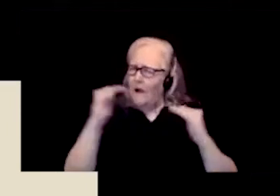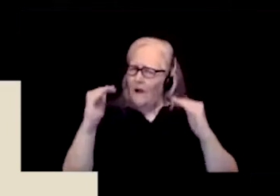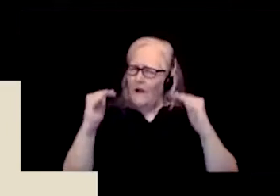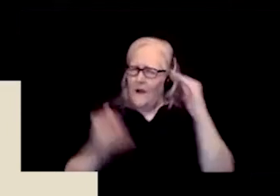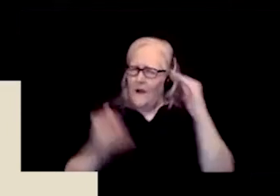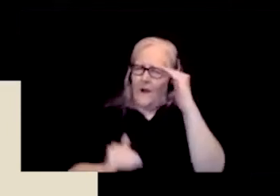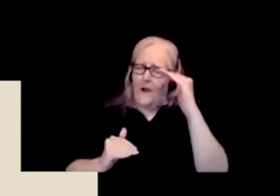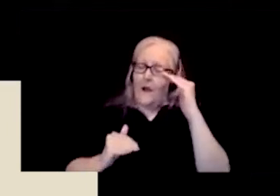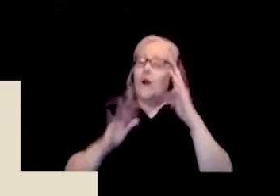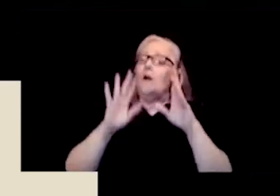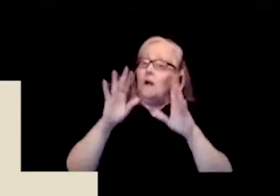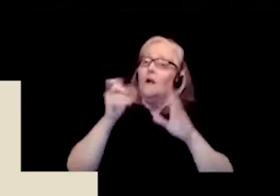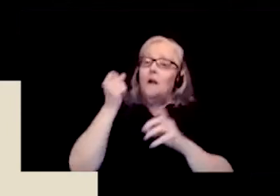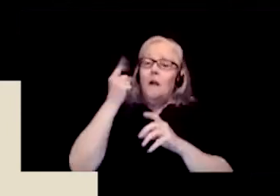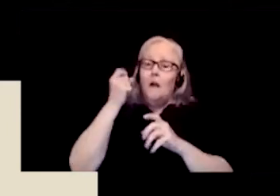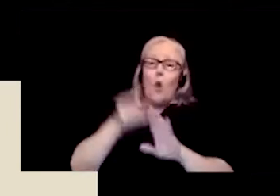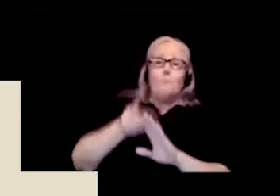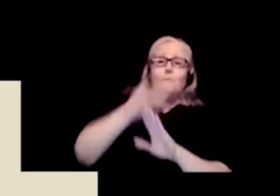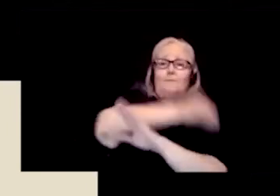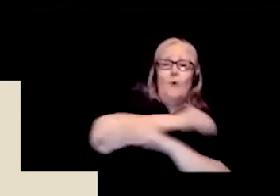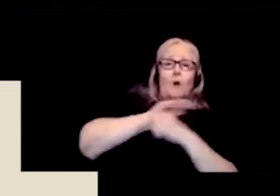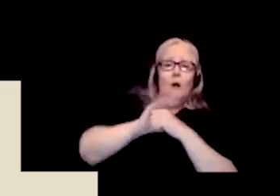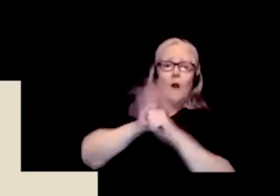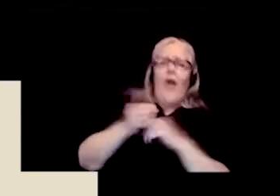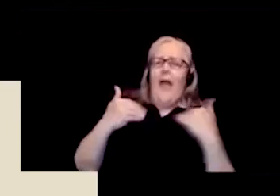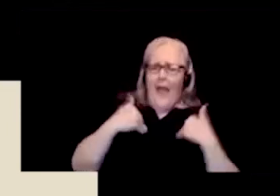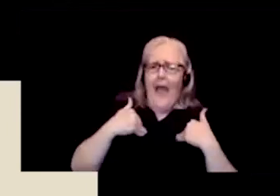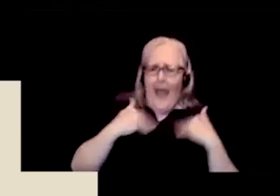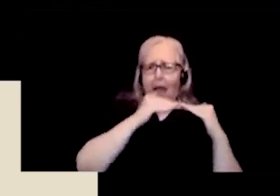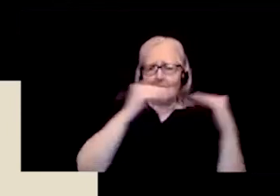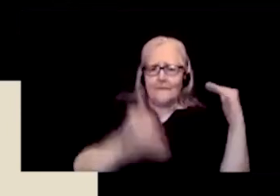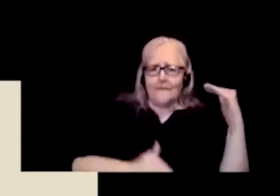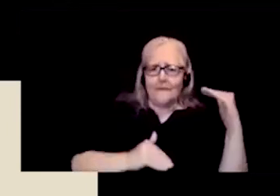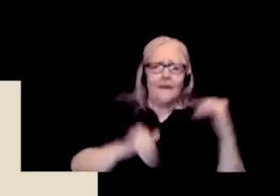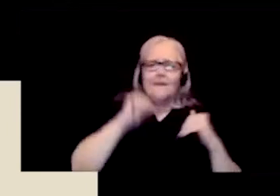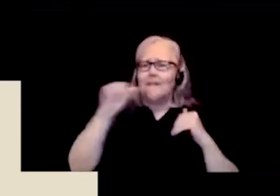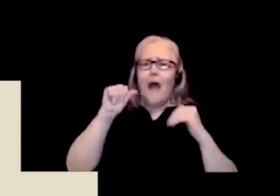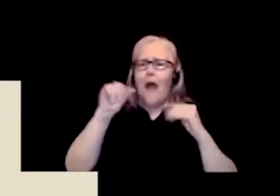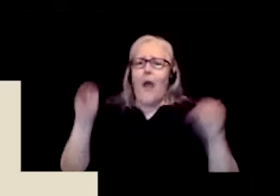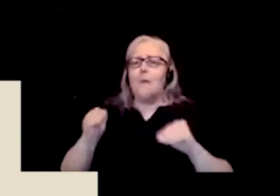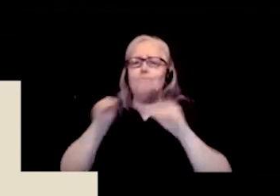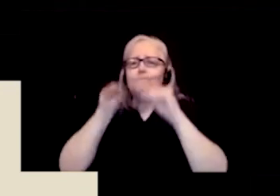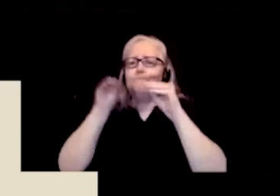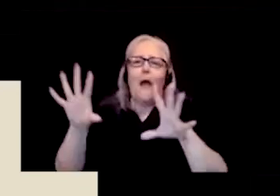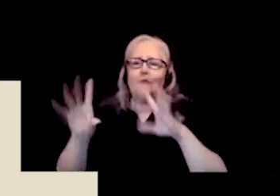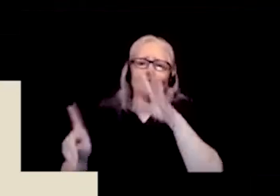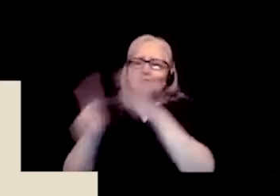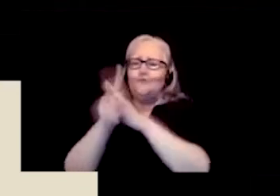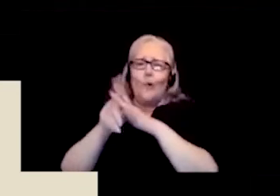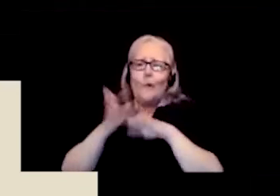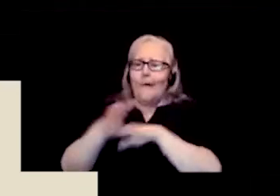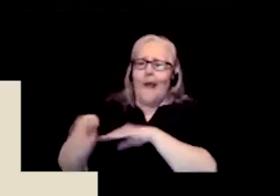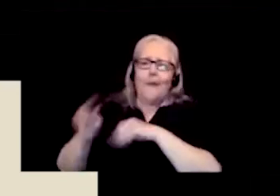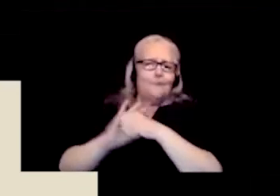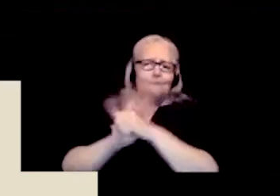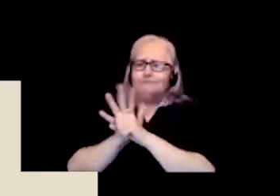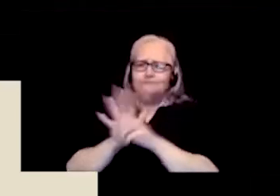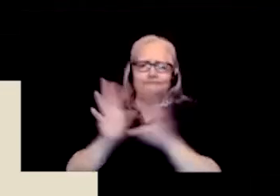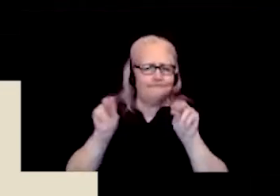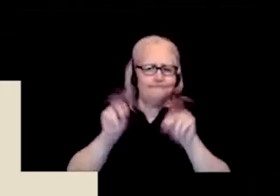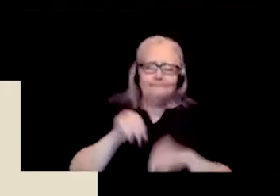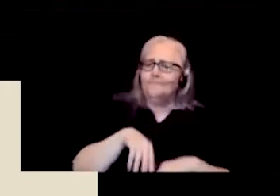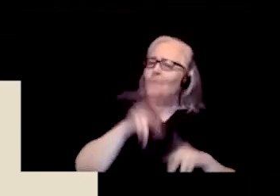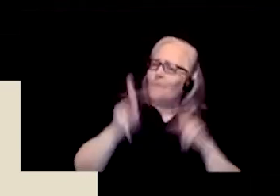COVID-19 didn't suddenly appear, nor are they inapplicable. Minorities, people with disabilities, and other